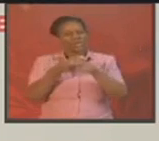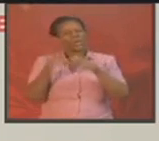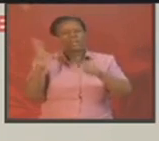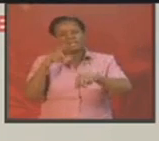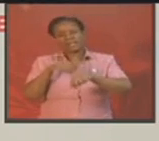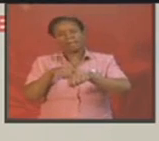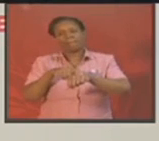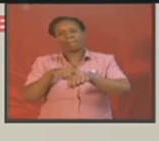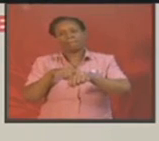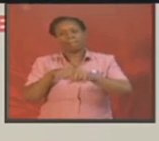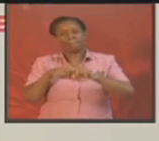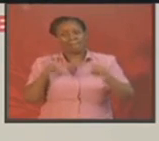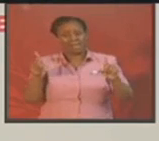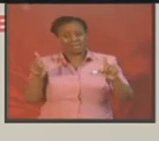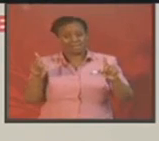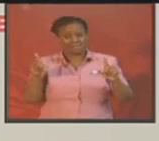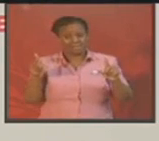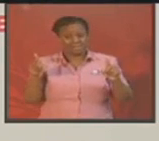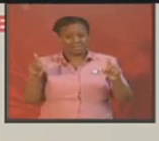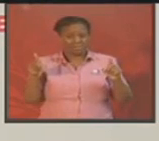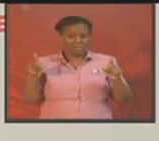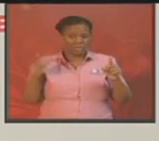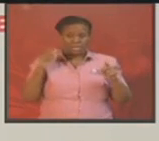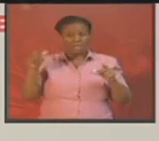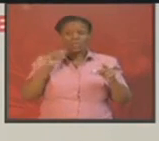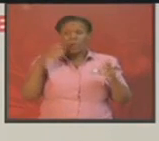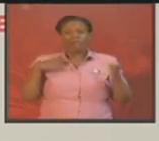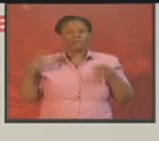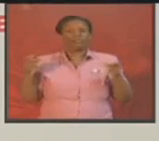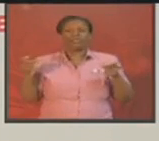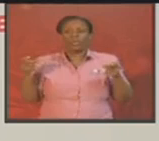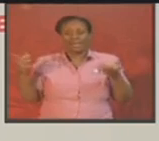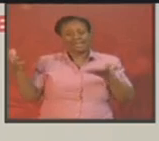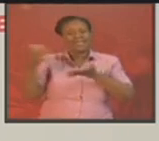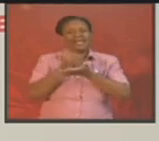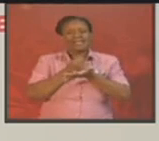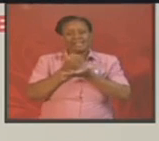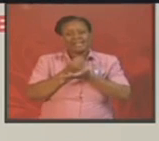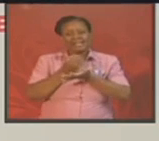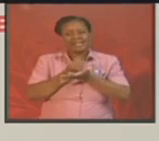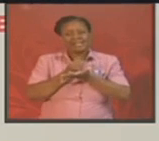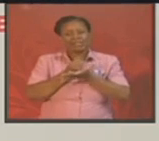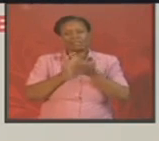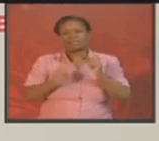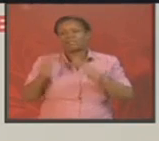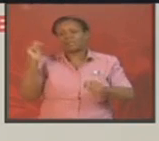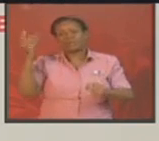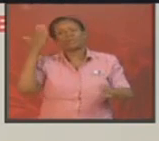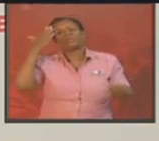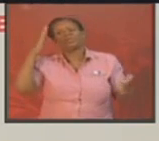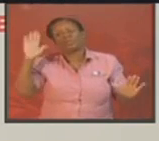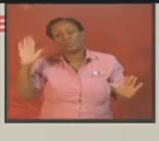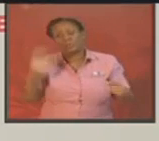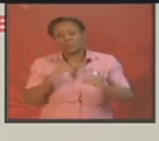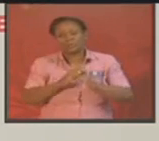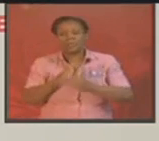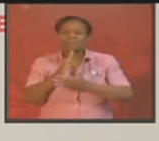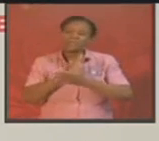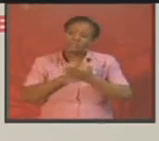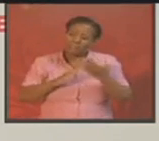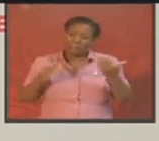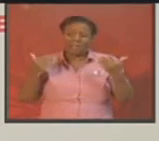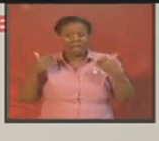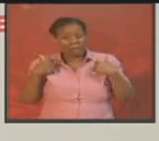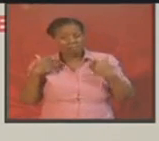is out of my control is the actual supply. So therefore, I can't commit to a timeline and a percentage. But we are working